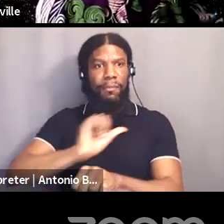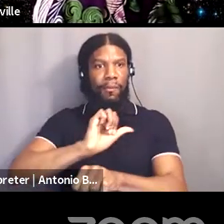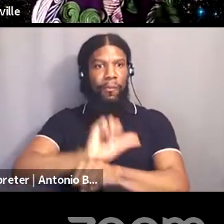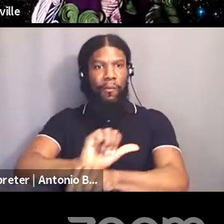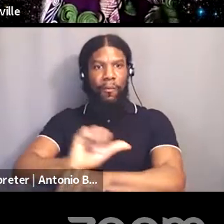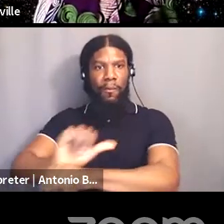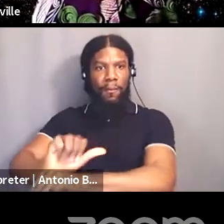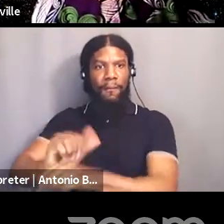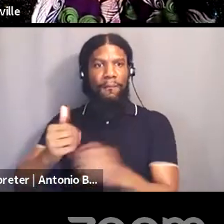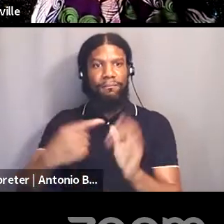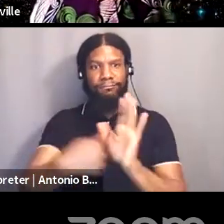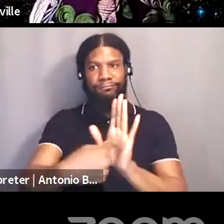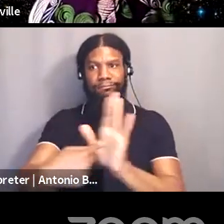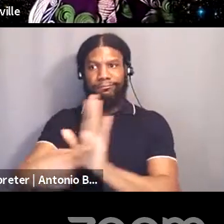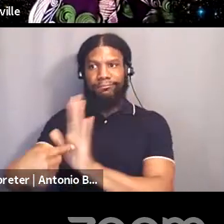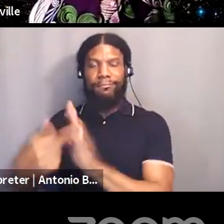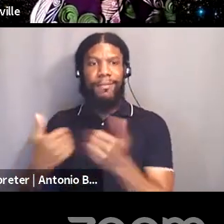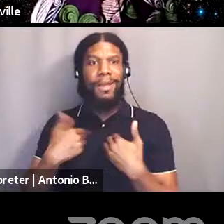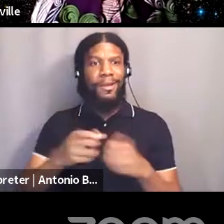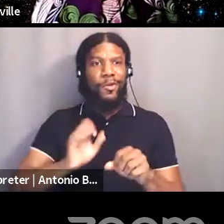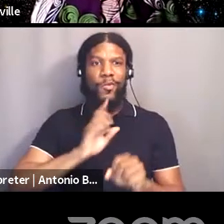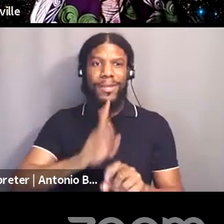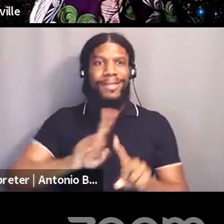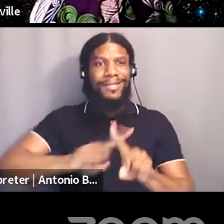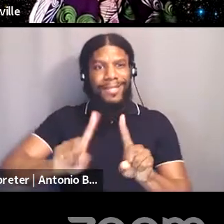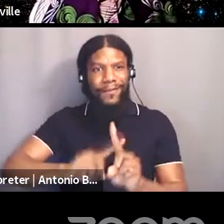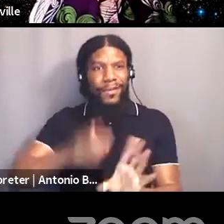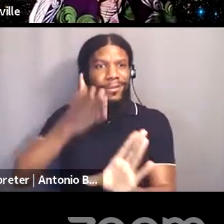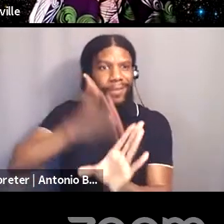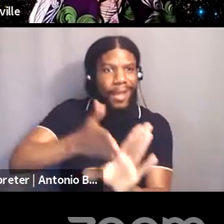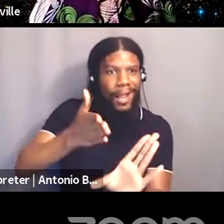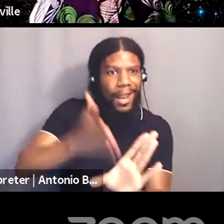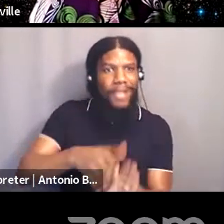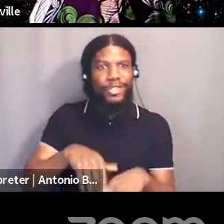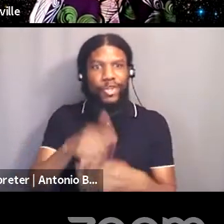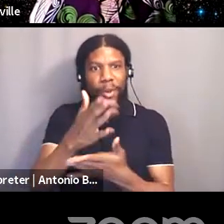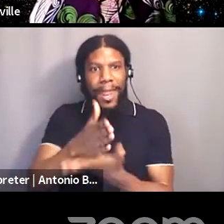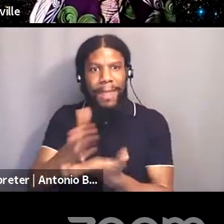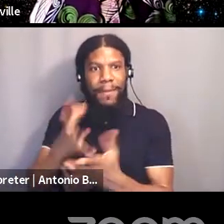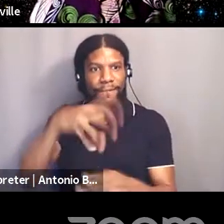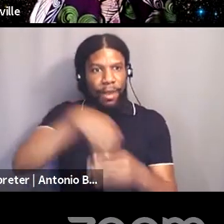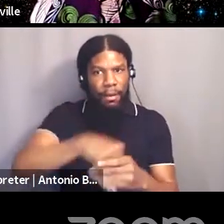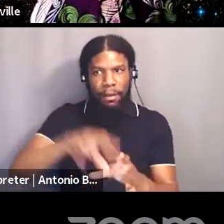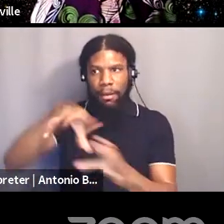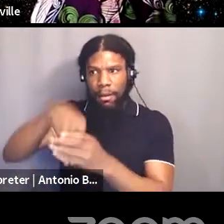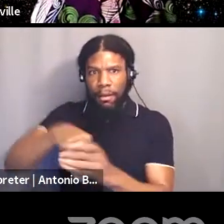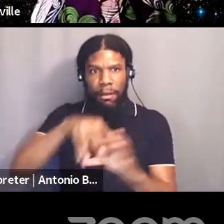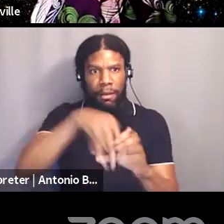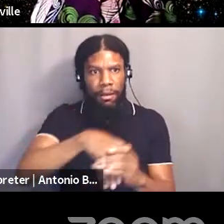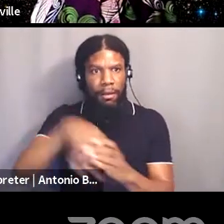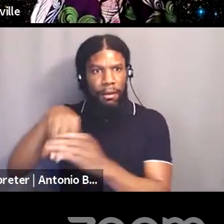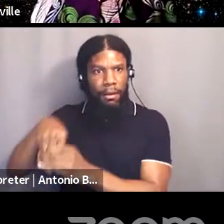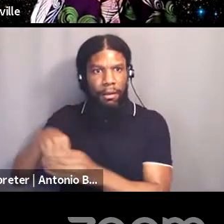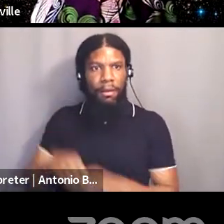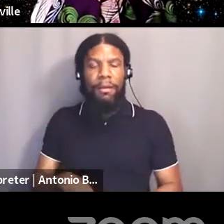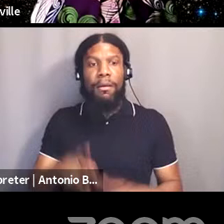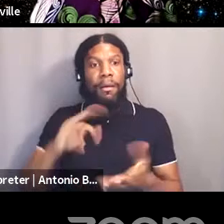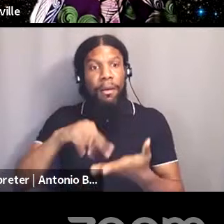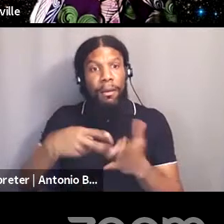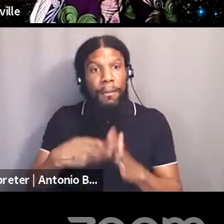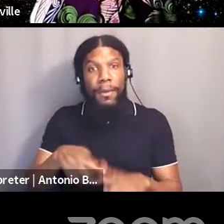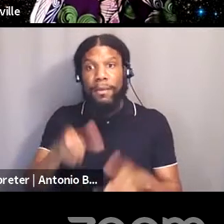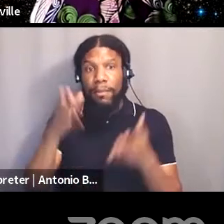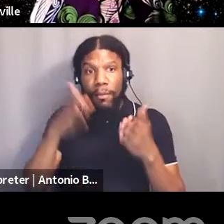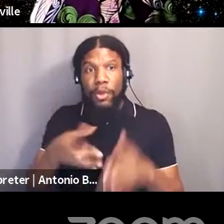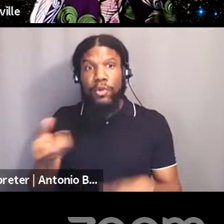opulent and yet psychological element to them, right? That really allows the viewer to be at the